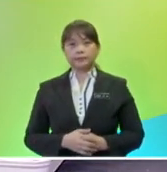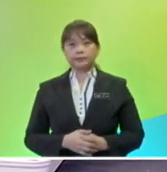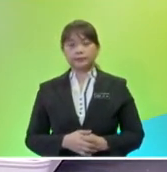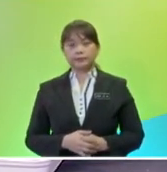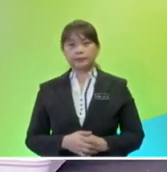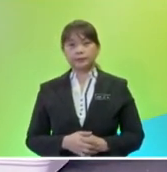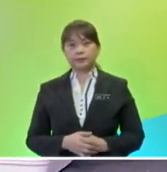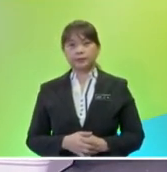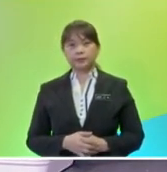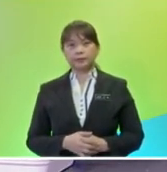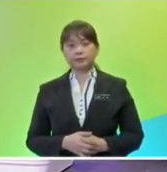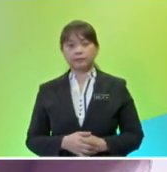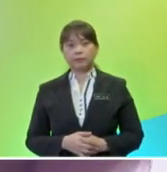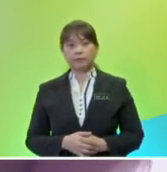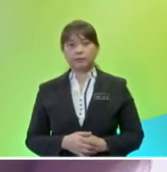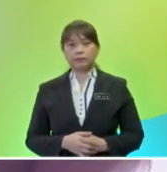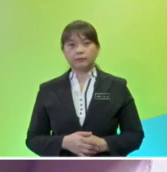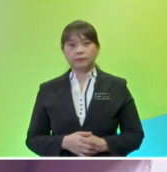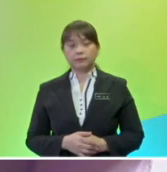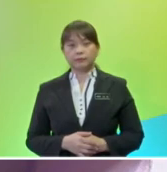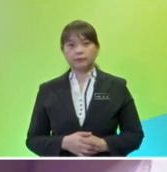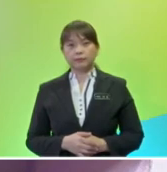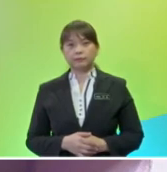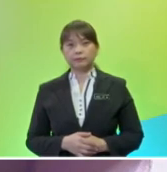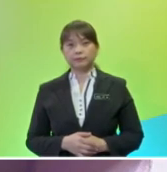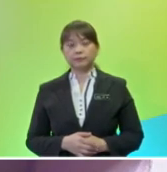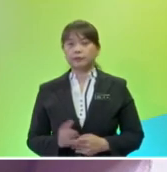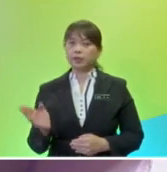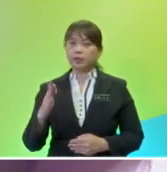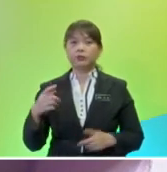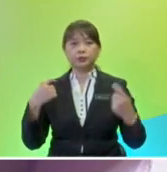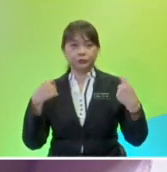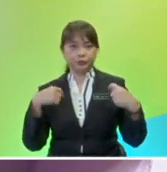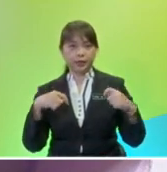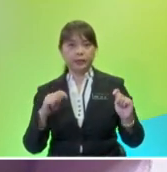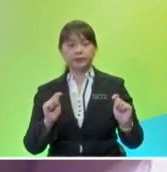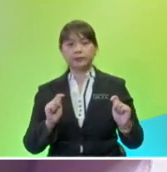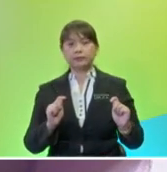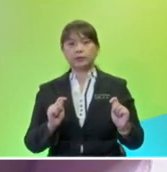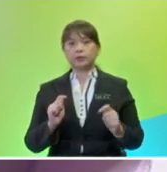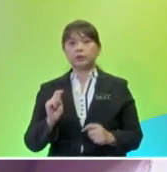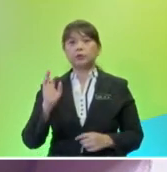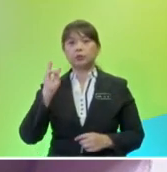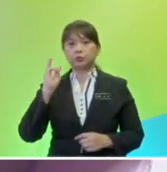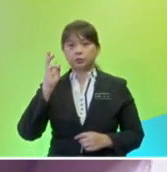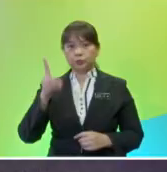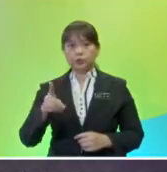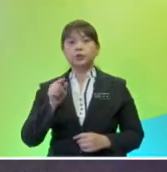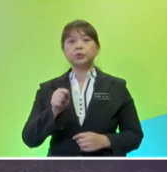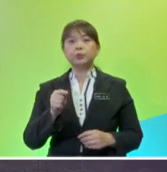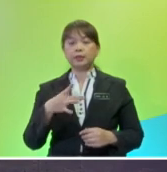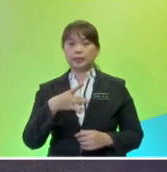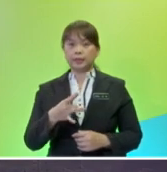here in the tray. Let's try one by one. Shafika, would you like to start with